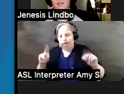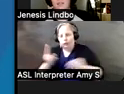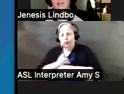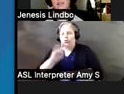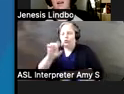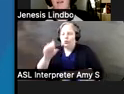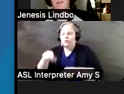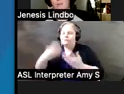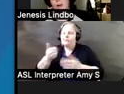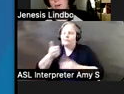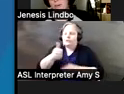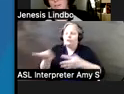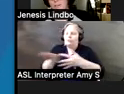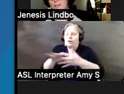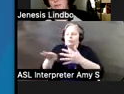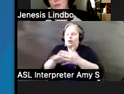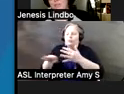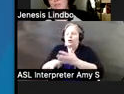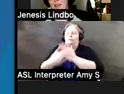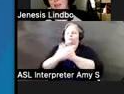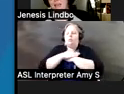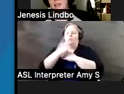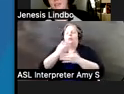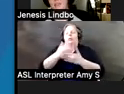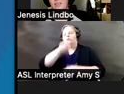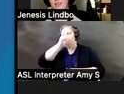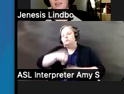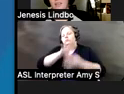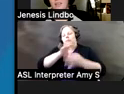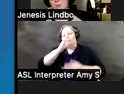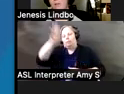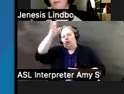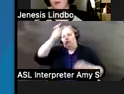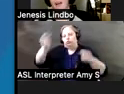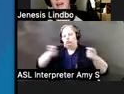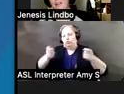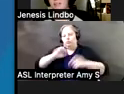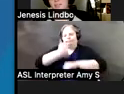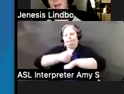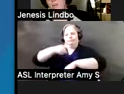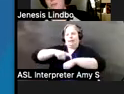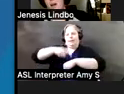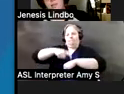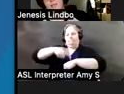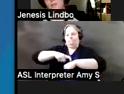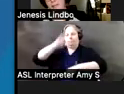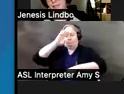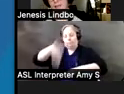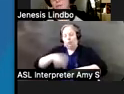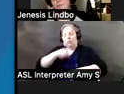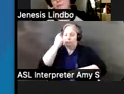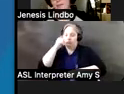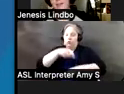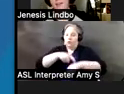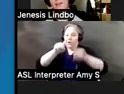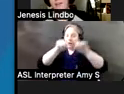of the things that I love about parental controls is having the timer for, hey, your time on this screen is